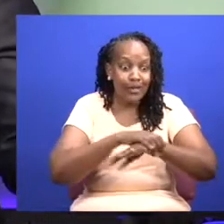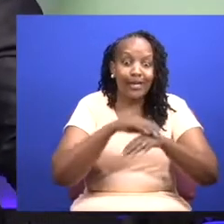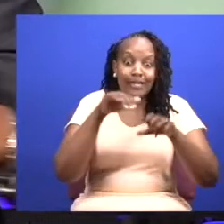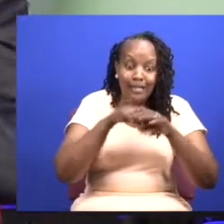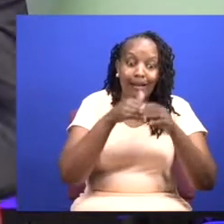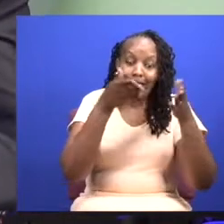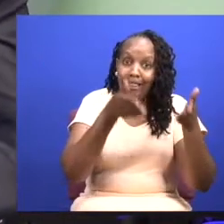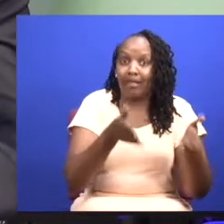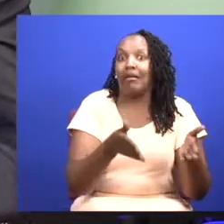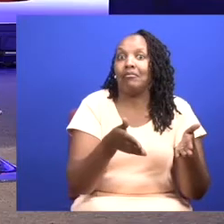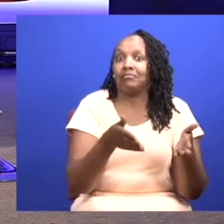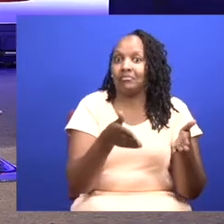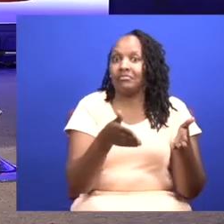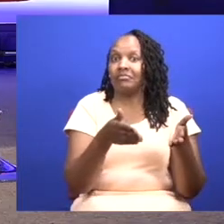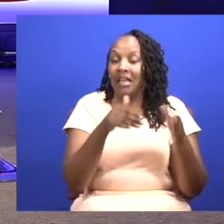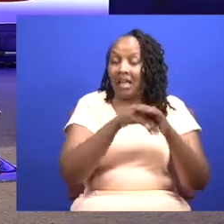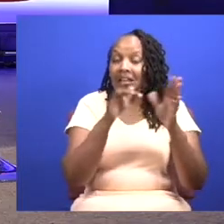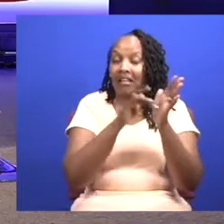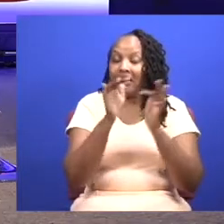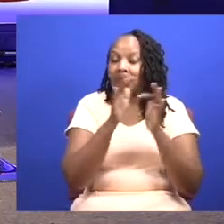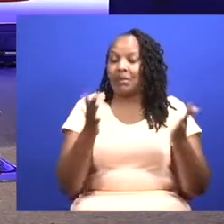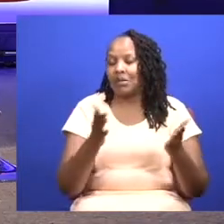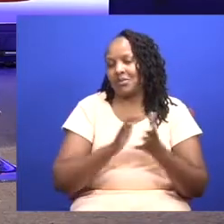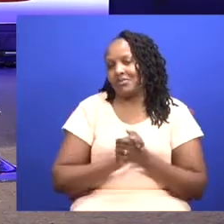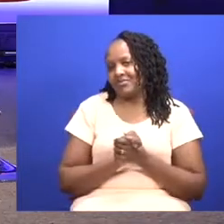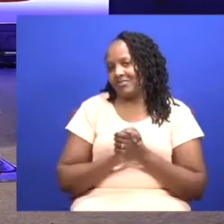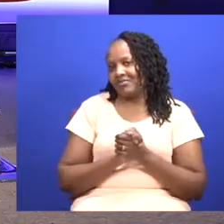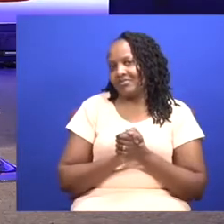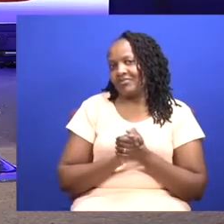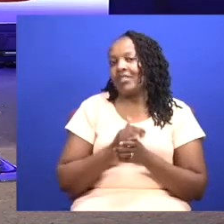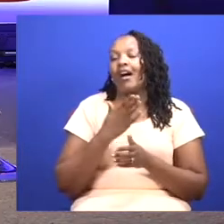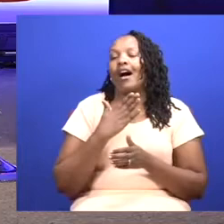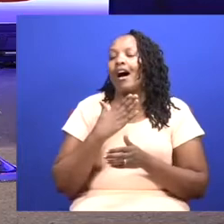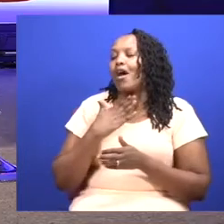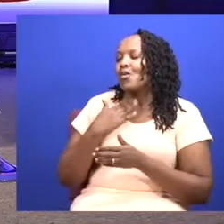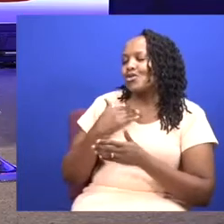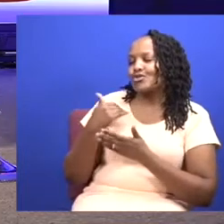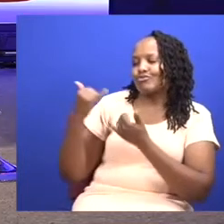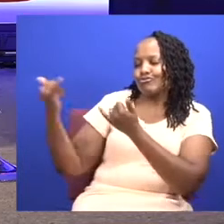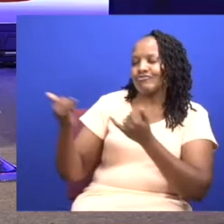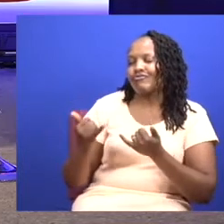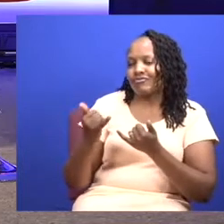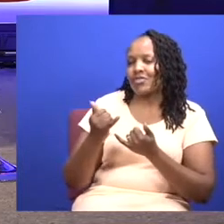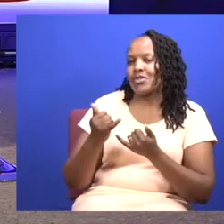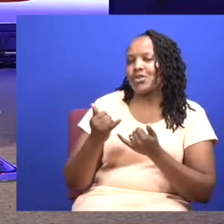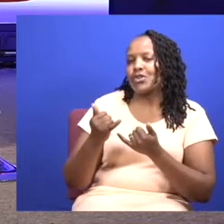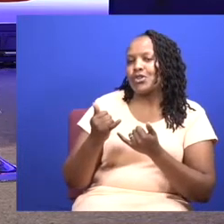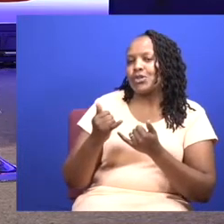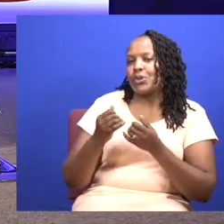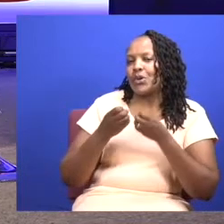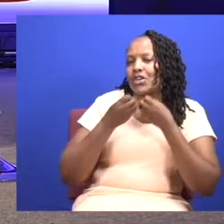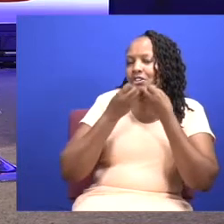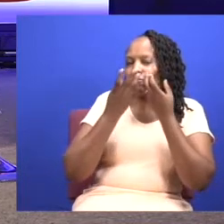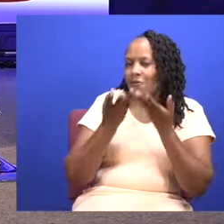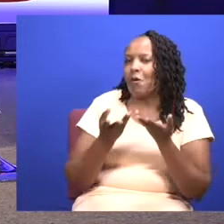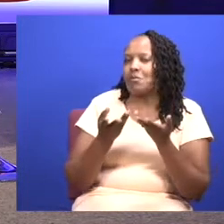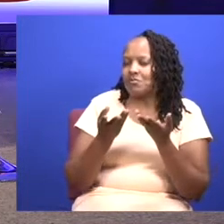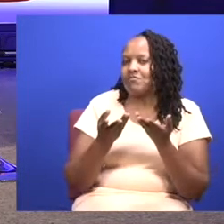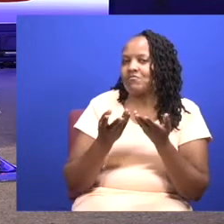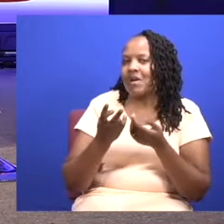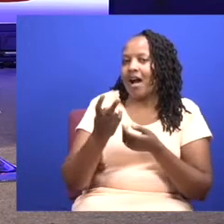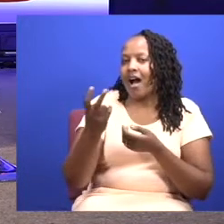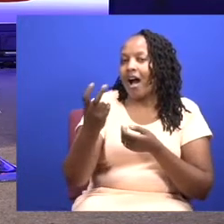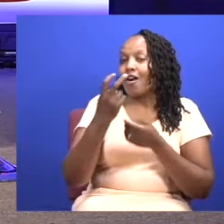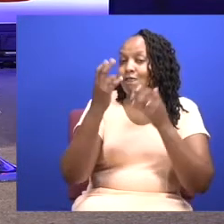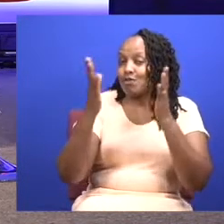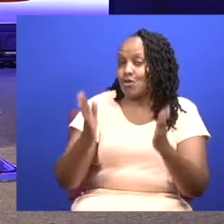Bible, how much more should we? Yeah. I'd like to invite you to just look into the camera as we get ready to start the service. Yes. And just